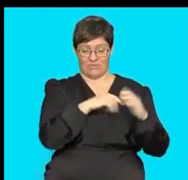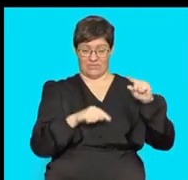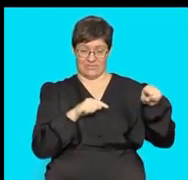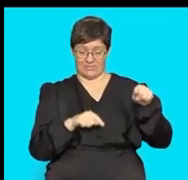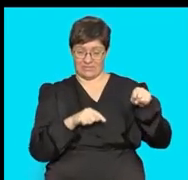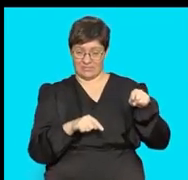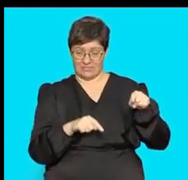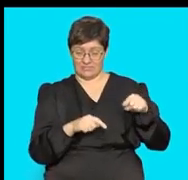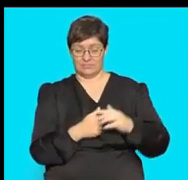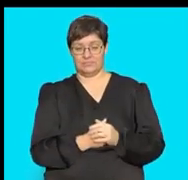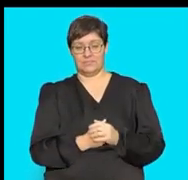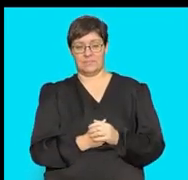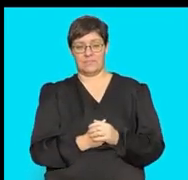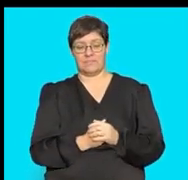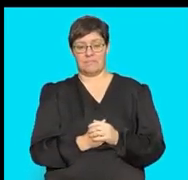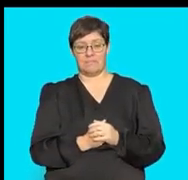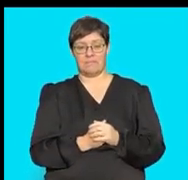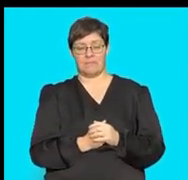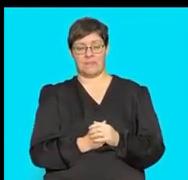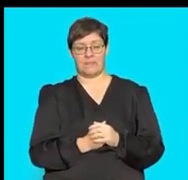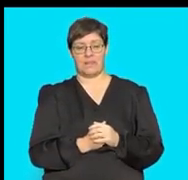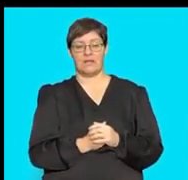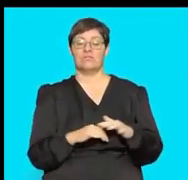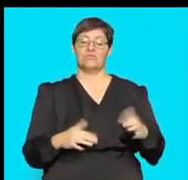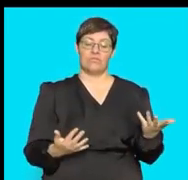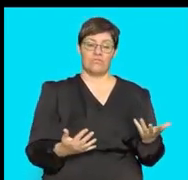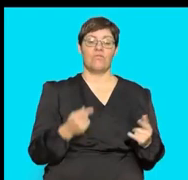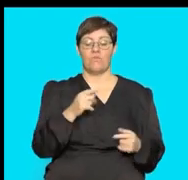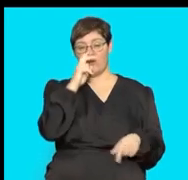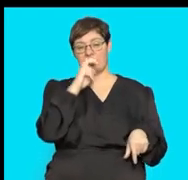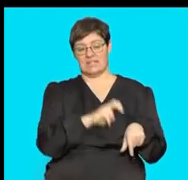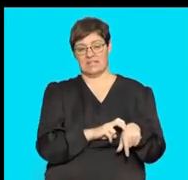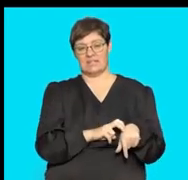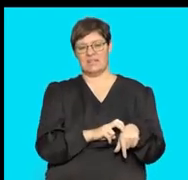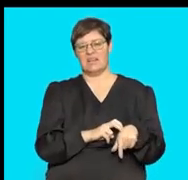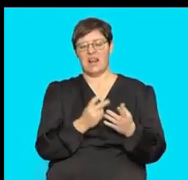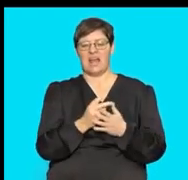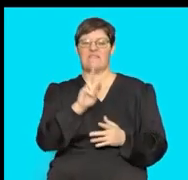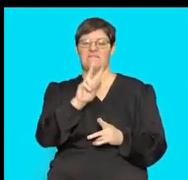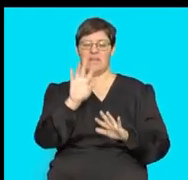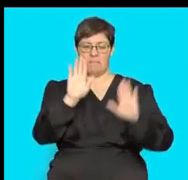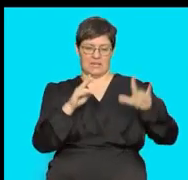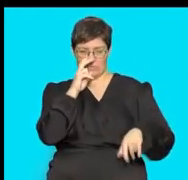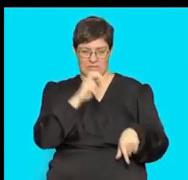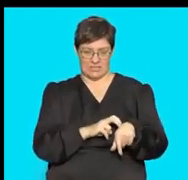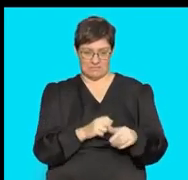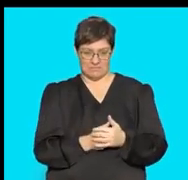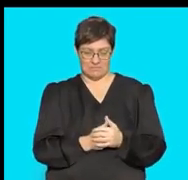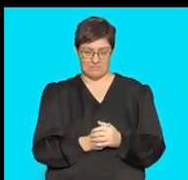specifically remember, it had to be the included angle. So in other words, we needed to have some kind of a V pattern.